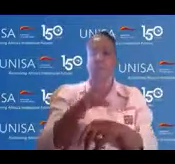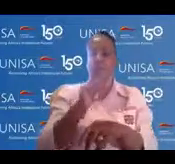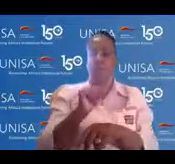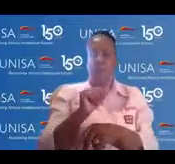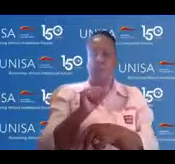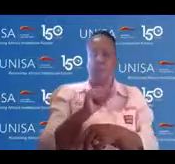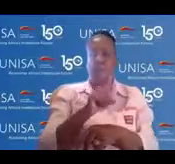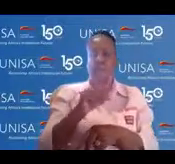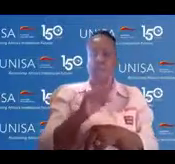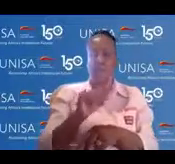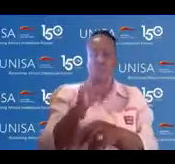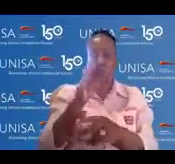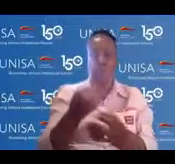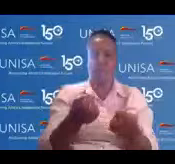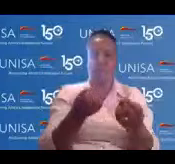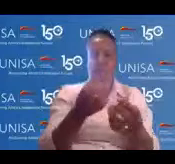Richard.